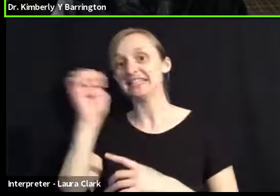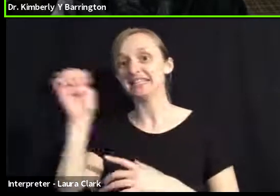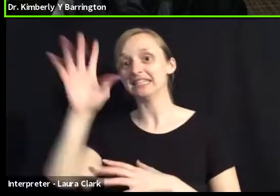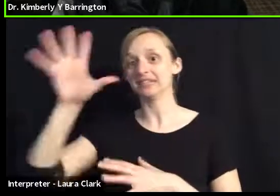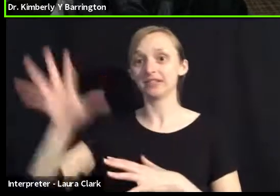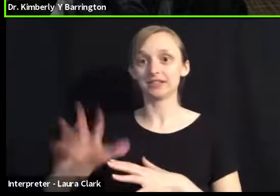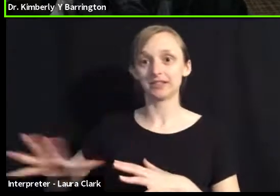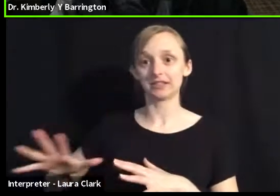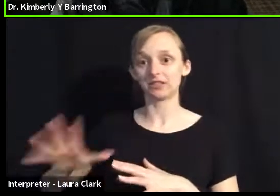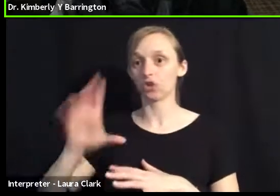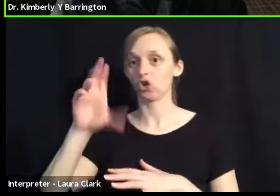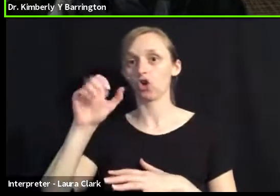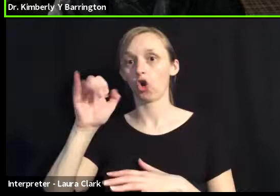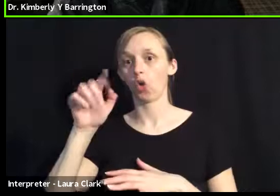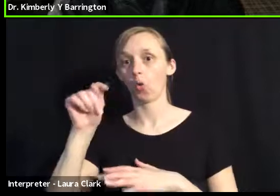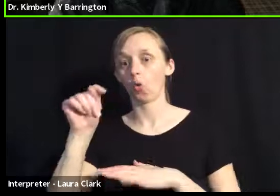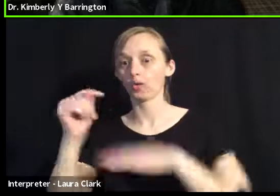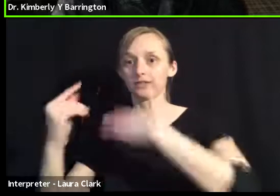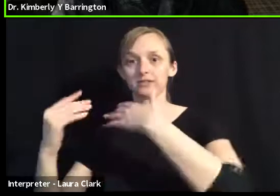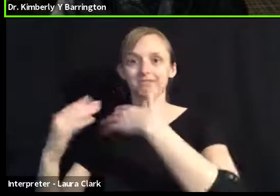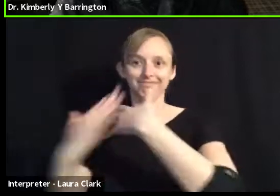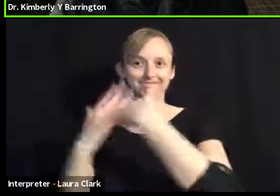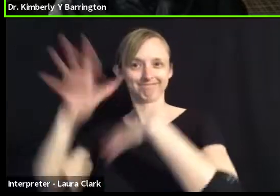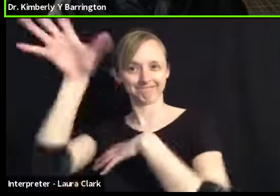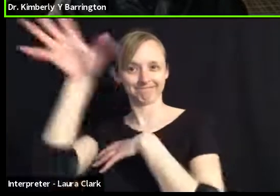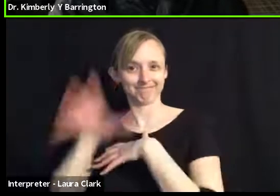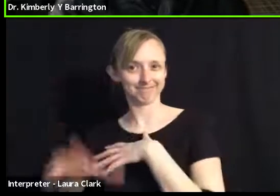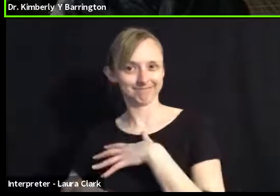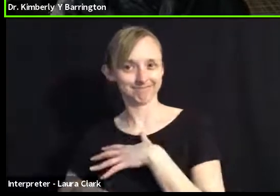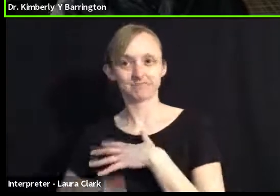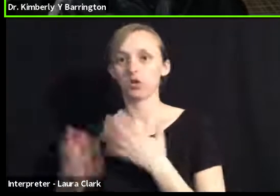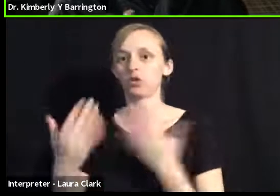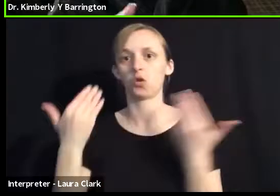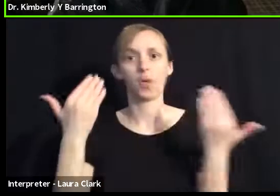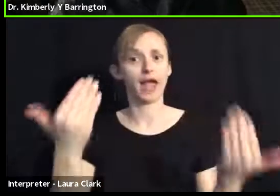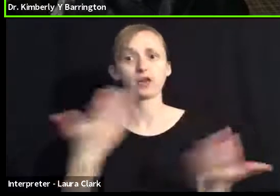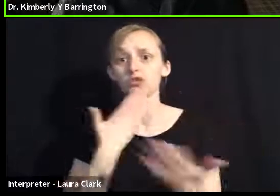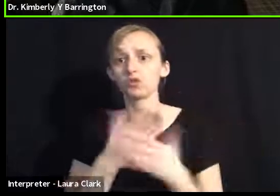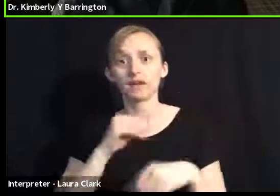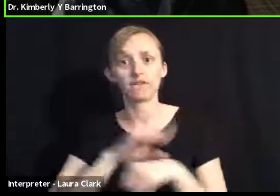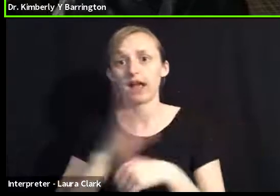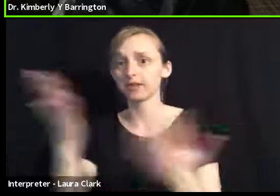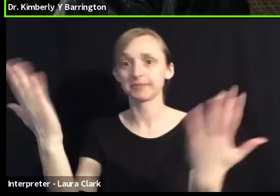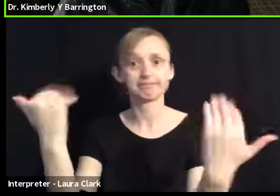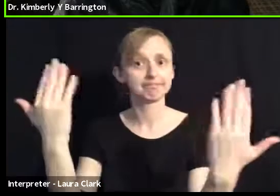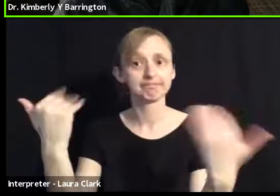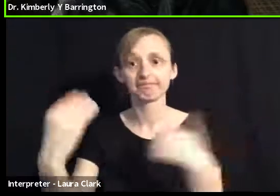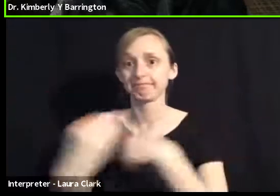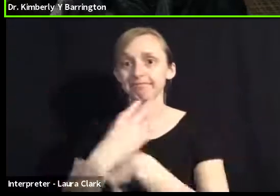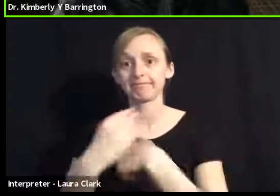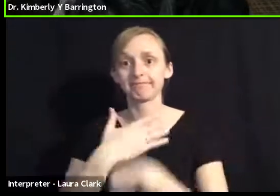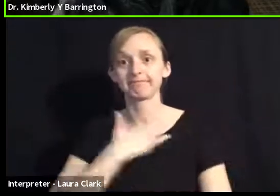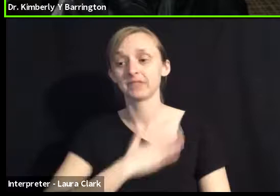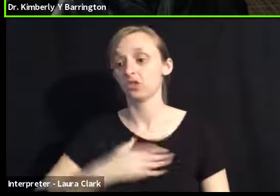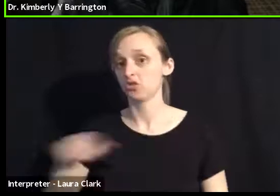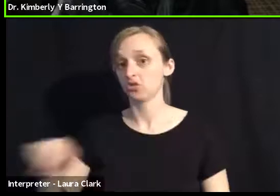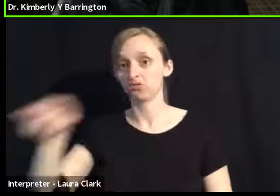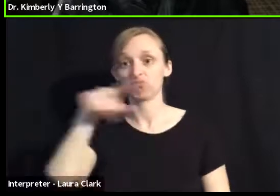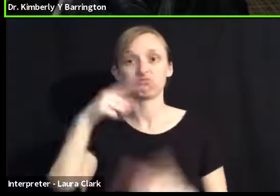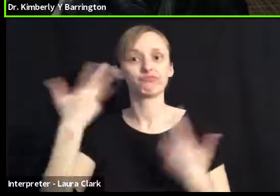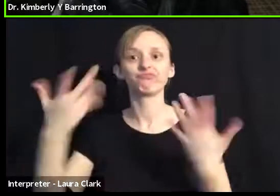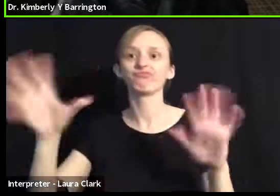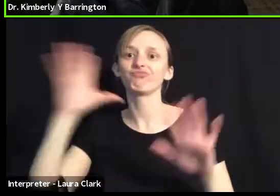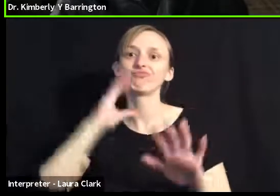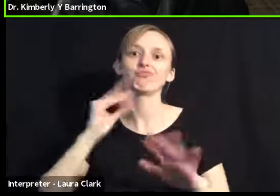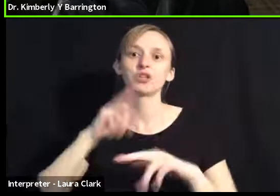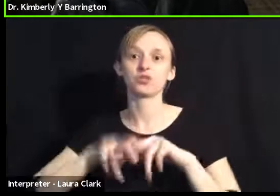in and give her some great advice. Especially those who have been in a wheelchair all